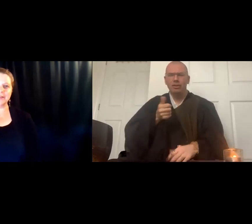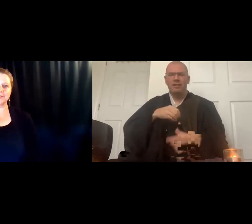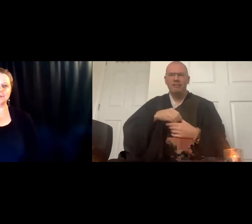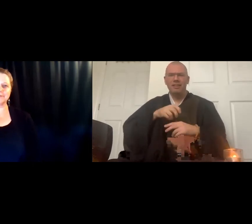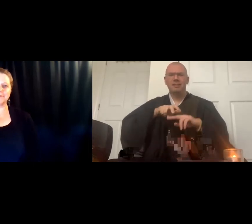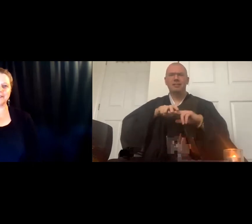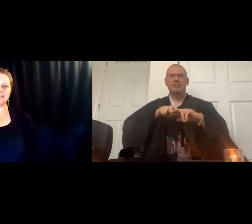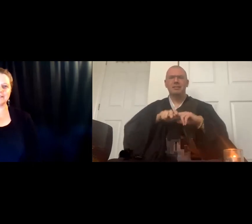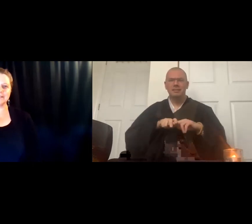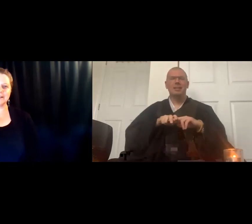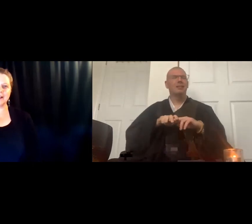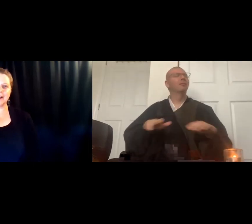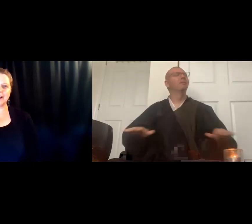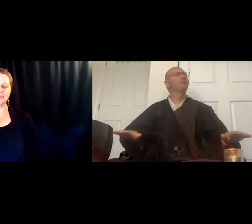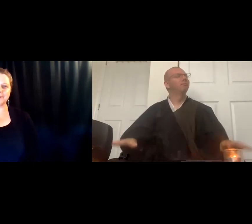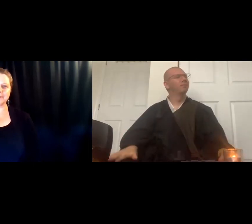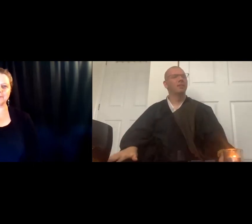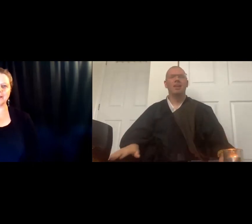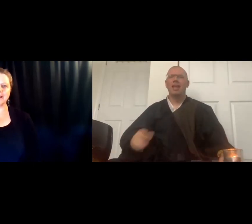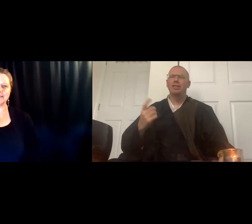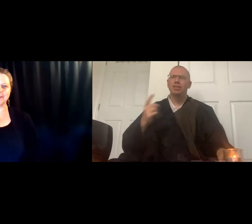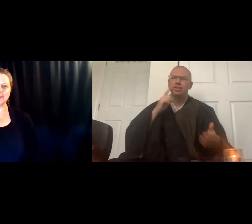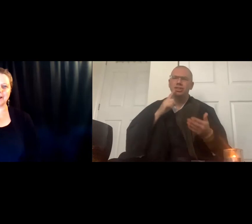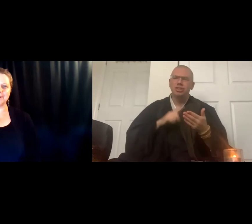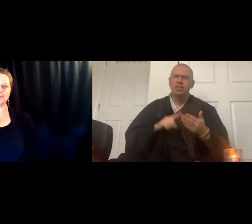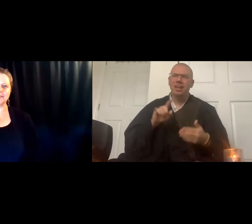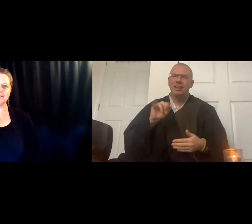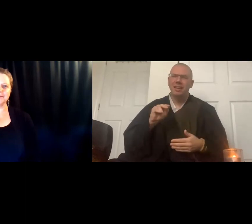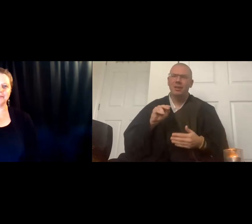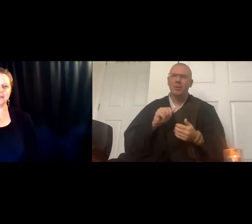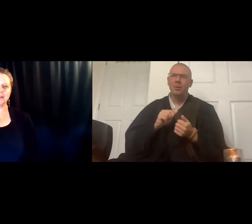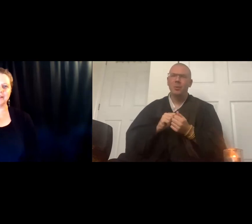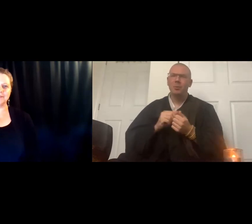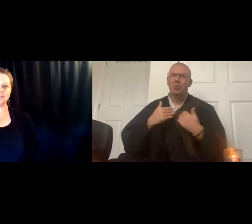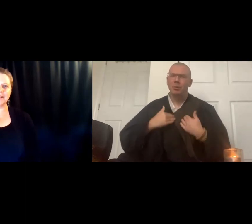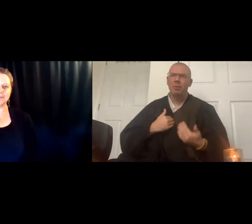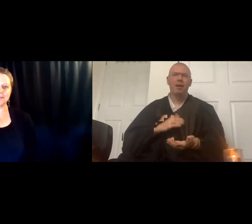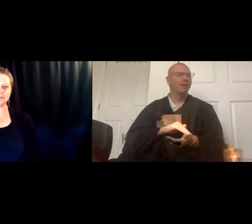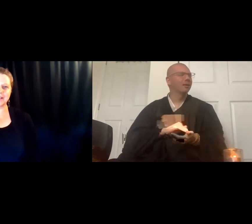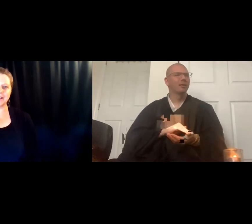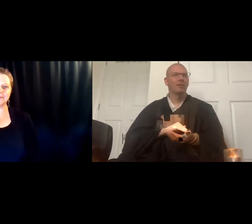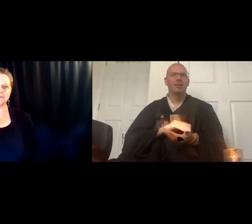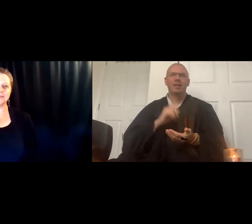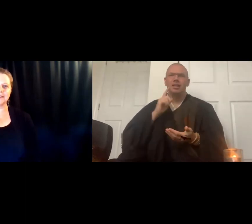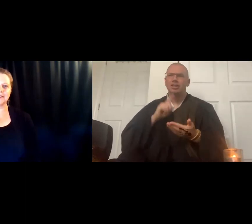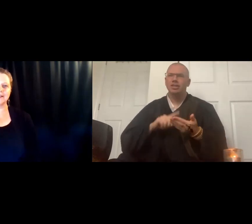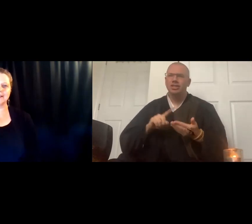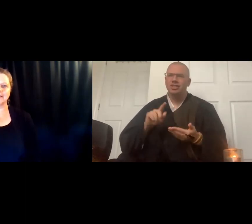Just make sure your feet are firmly planted on the ground. You center